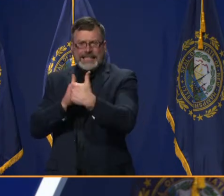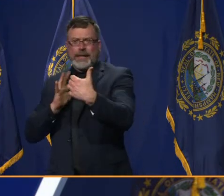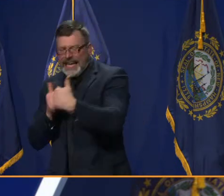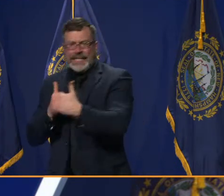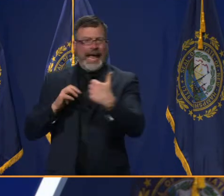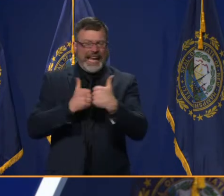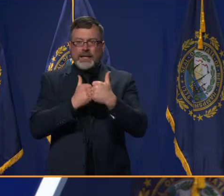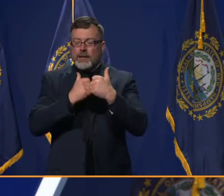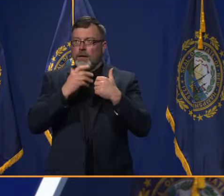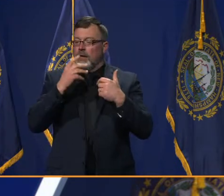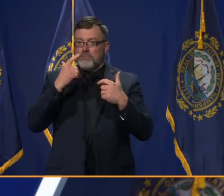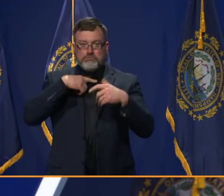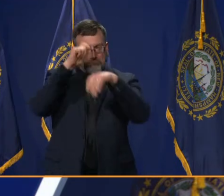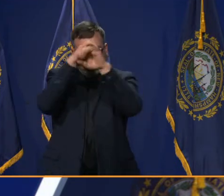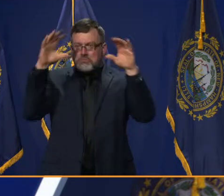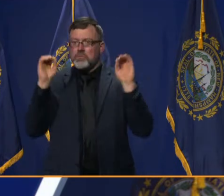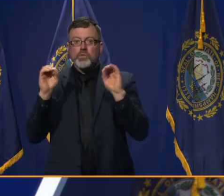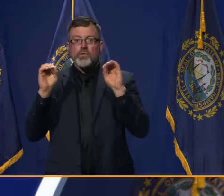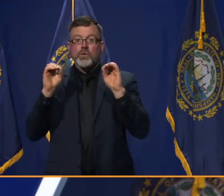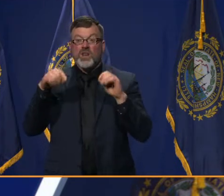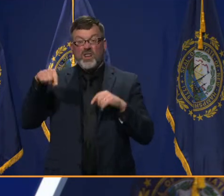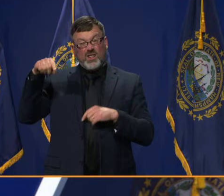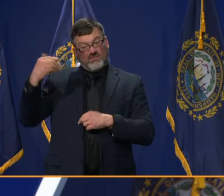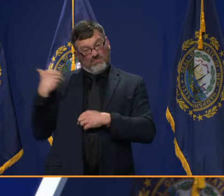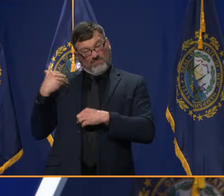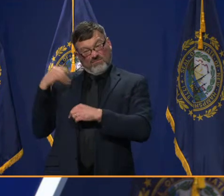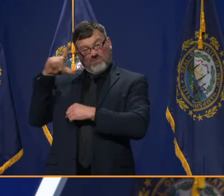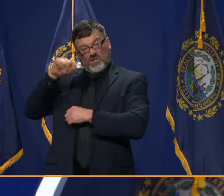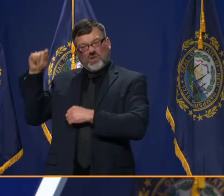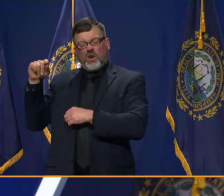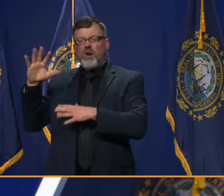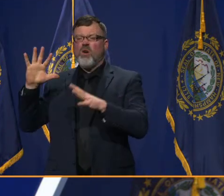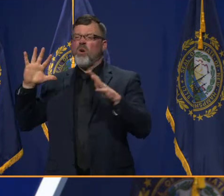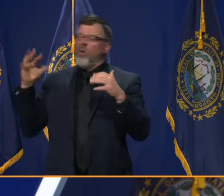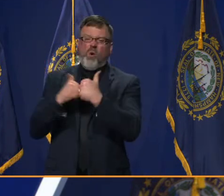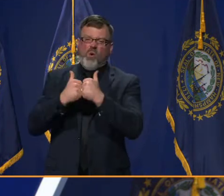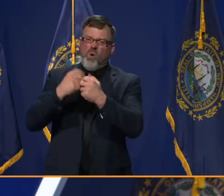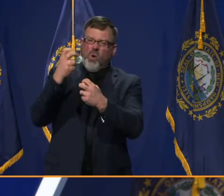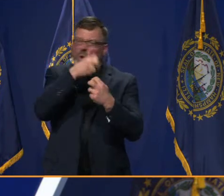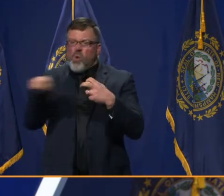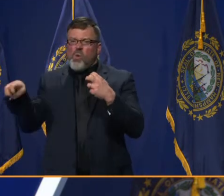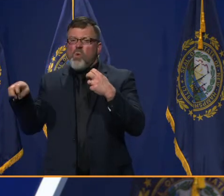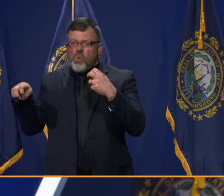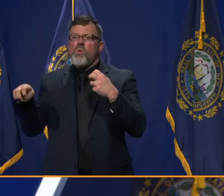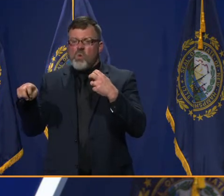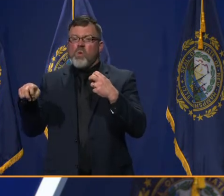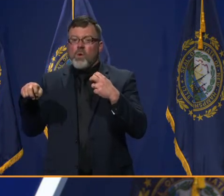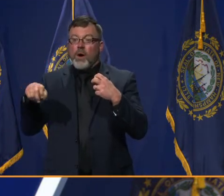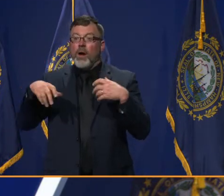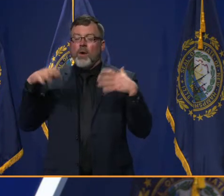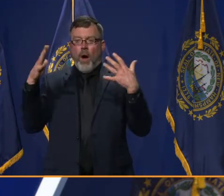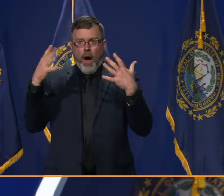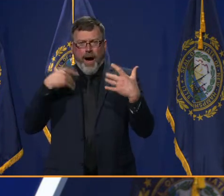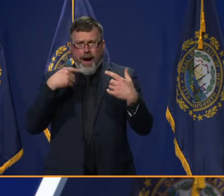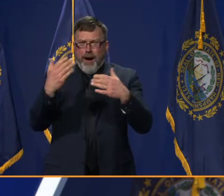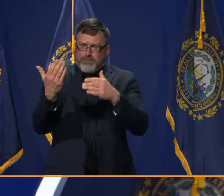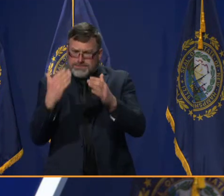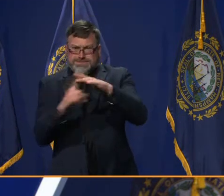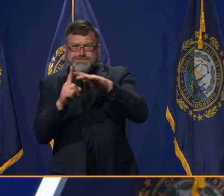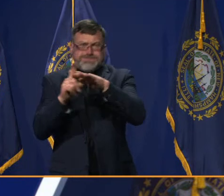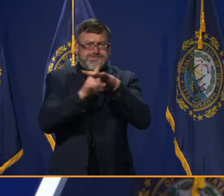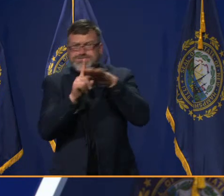year. We all have our stories to tell on what appeared to be a constant barrage of never-ending hardships, of angst and